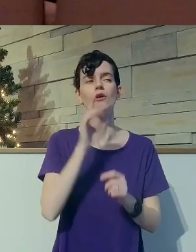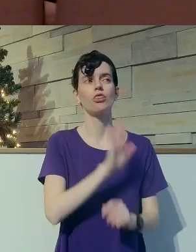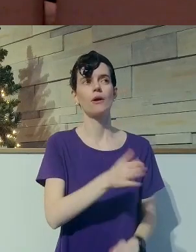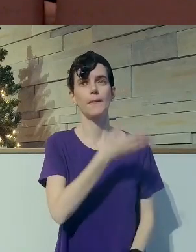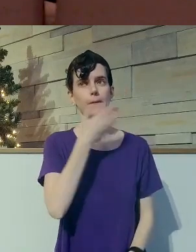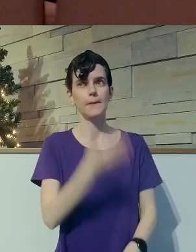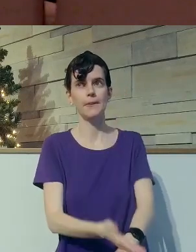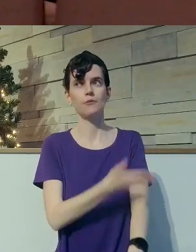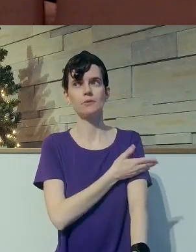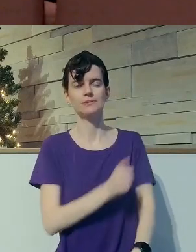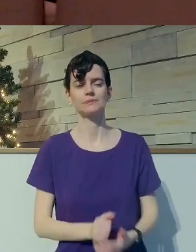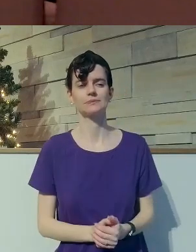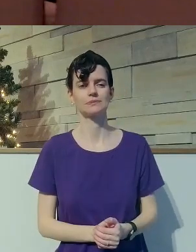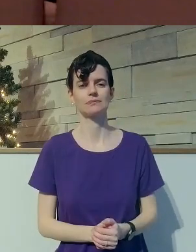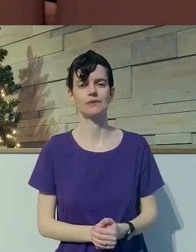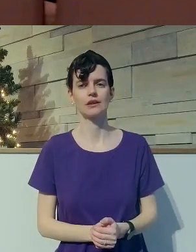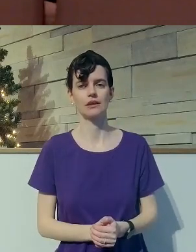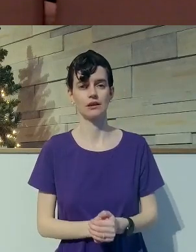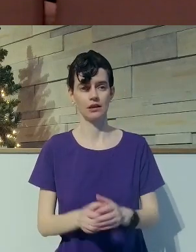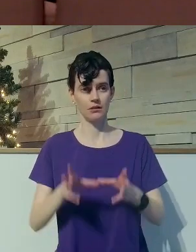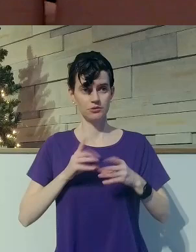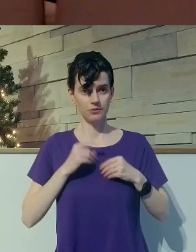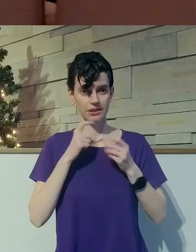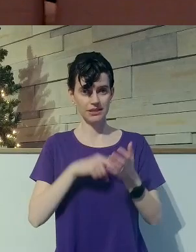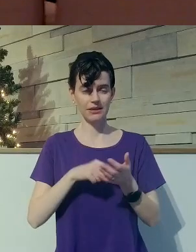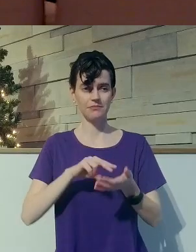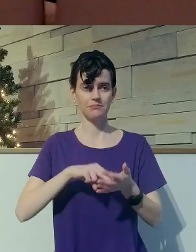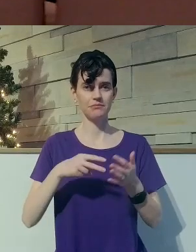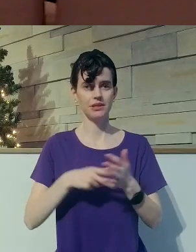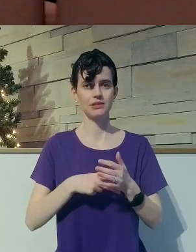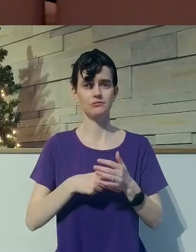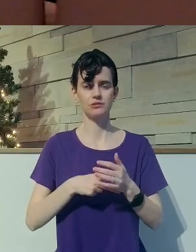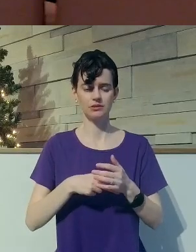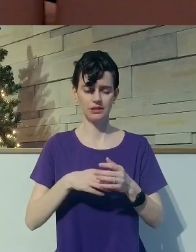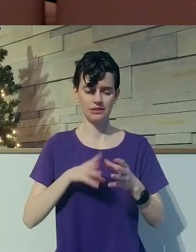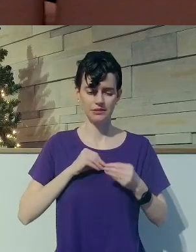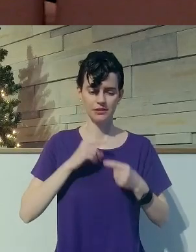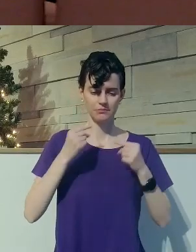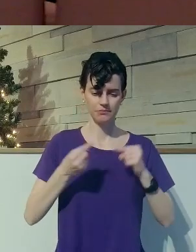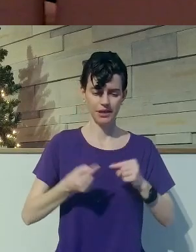all right? Absorbing the debt means that you're going to work through the pain toward healing.